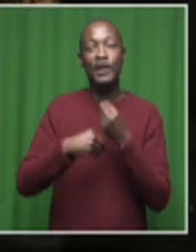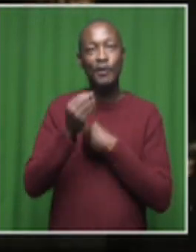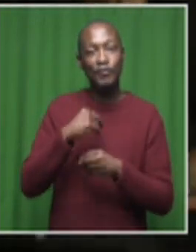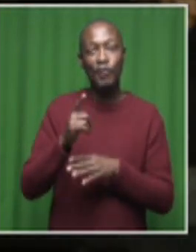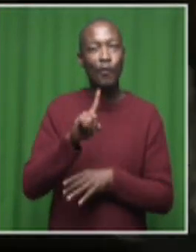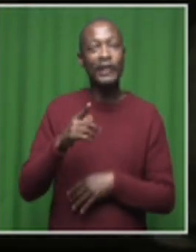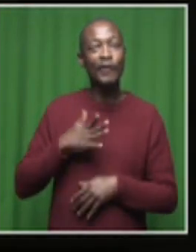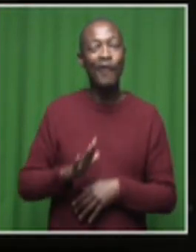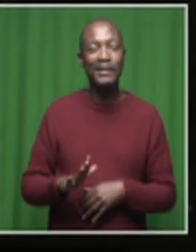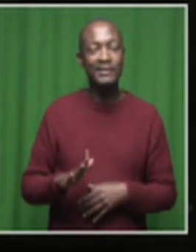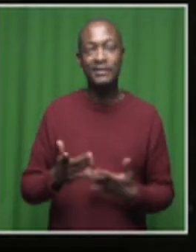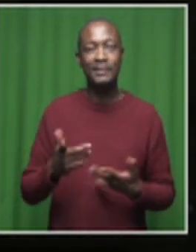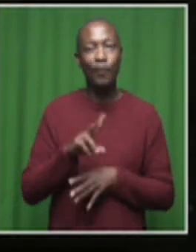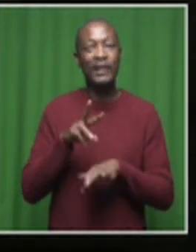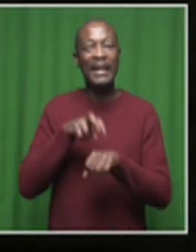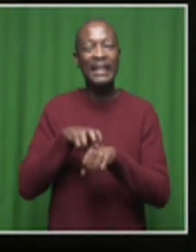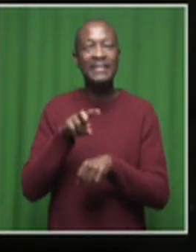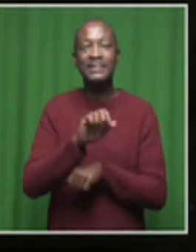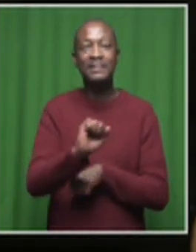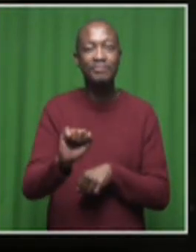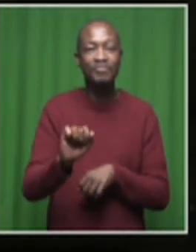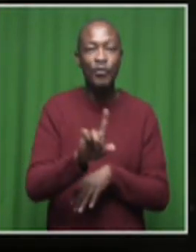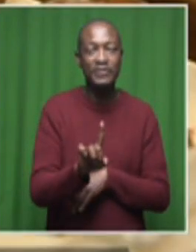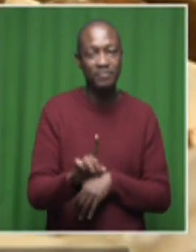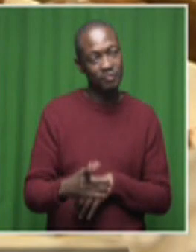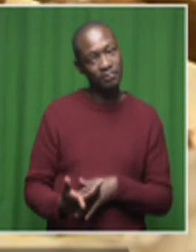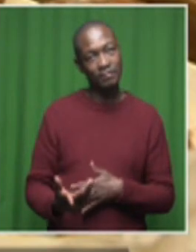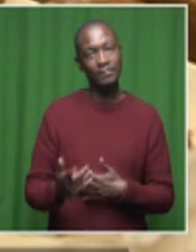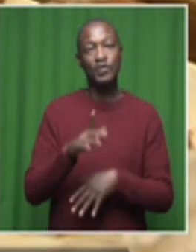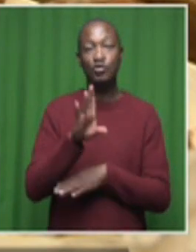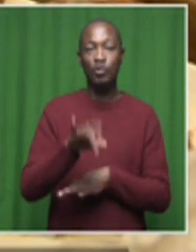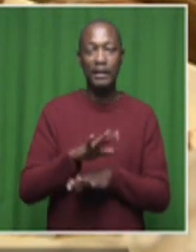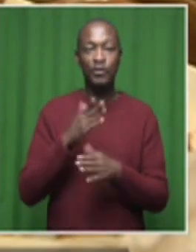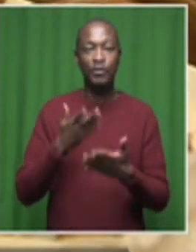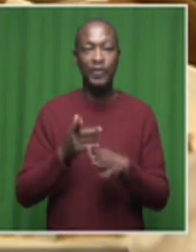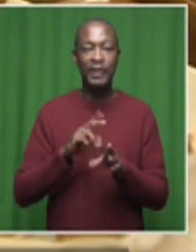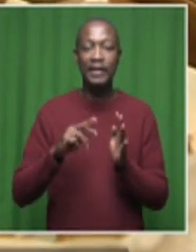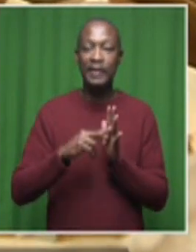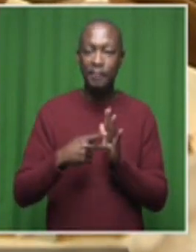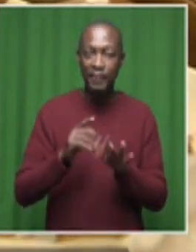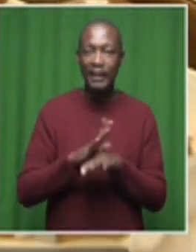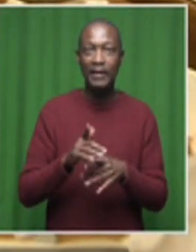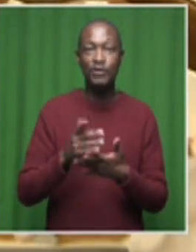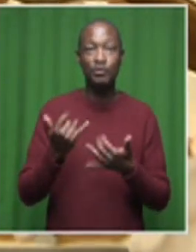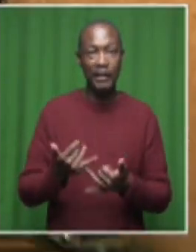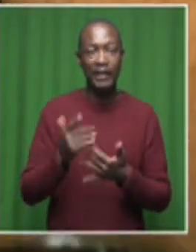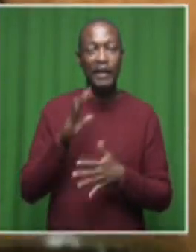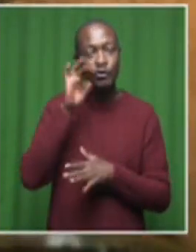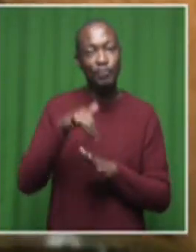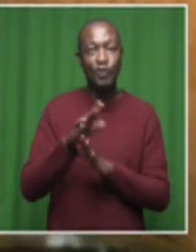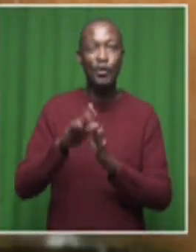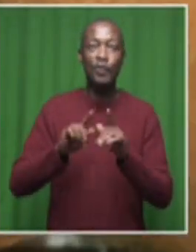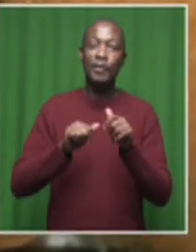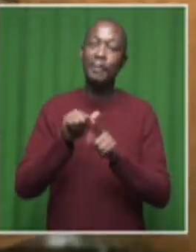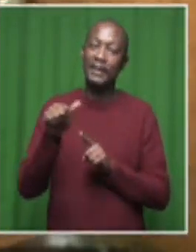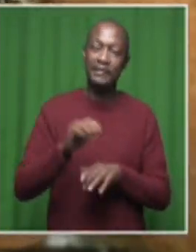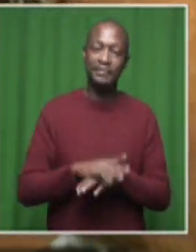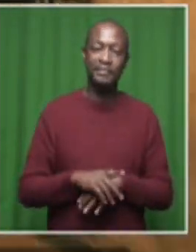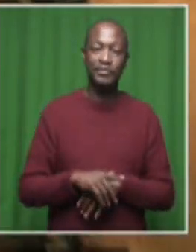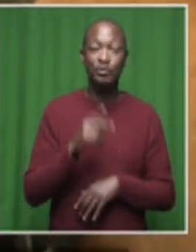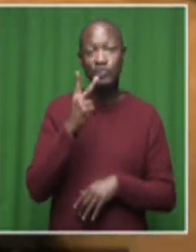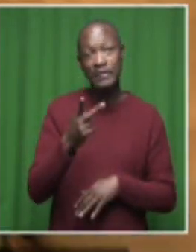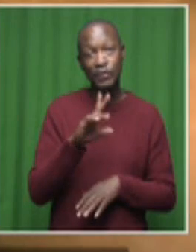want, what their needs are, unmet needs are, so that we can plan for today and tomorrow better. See, what we've